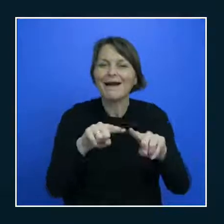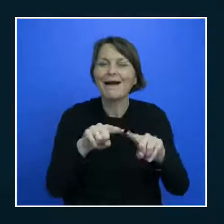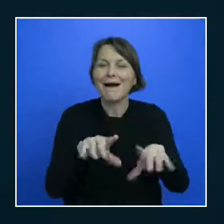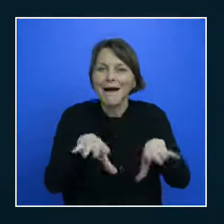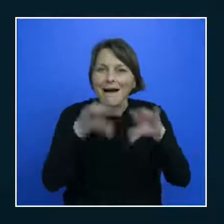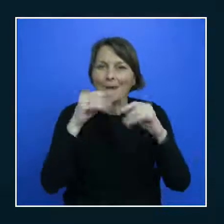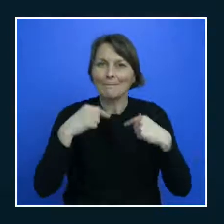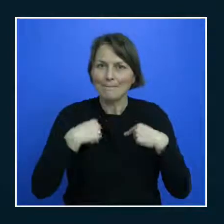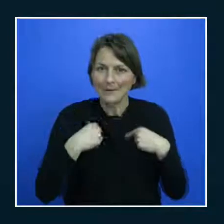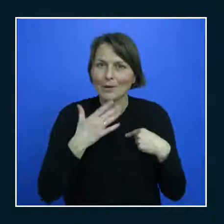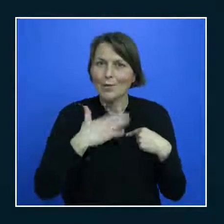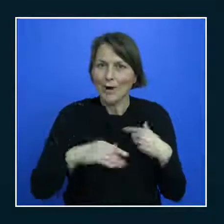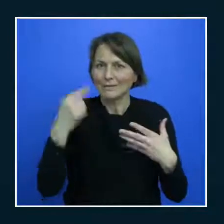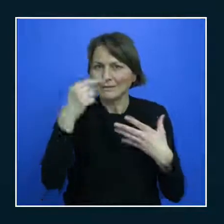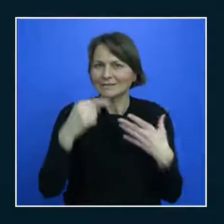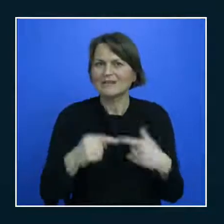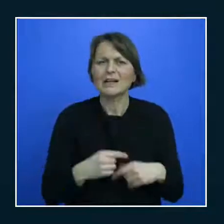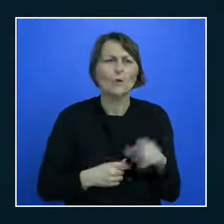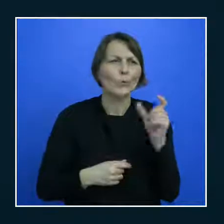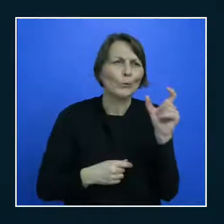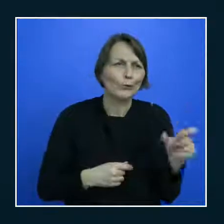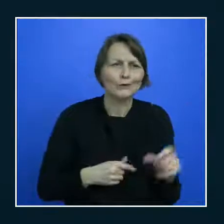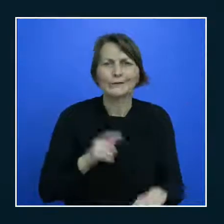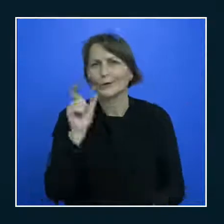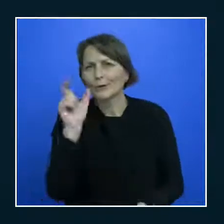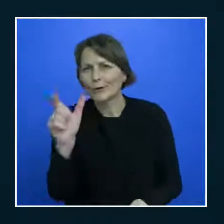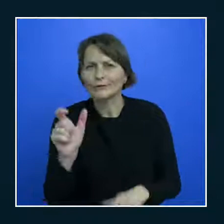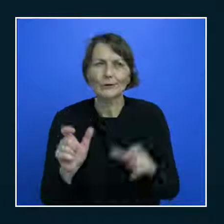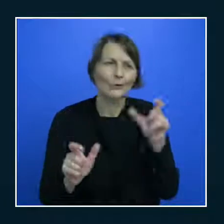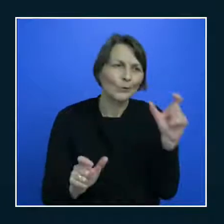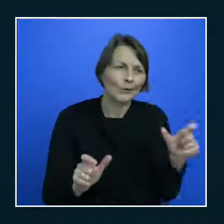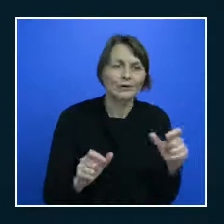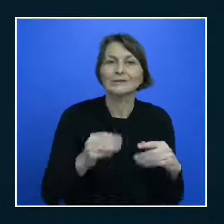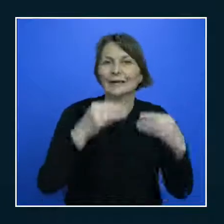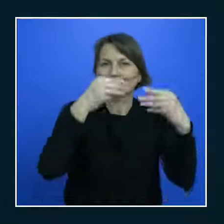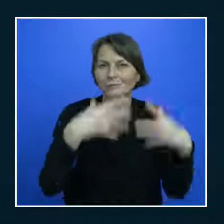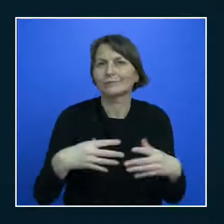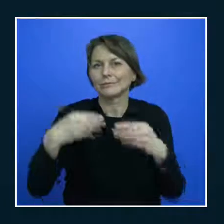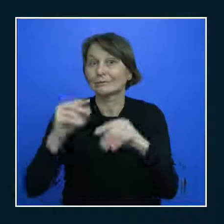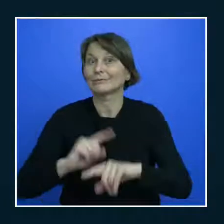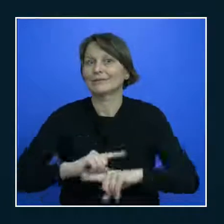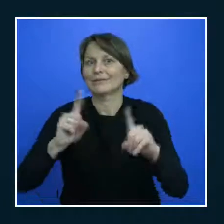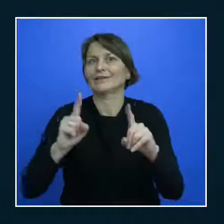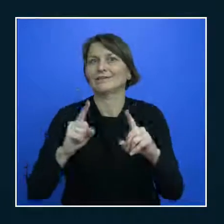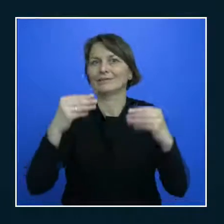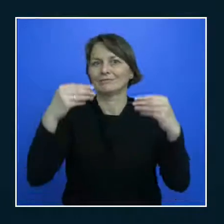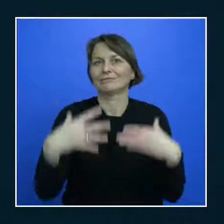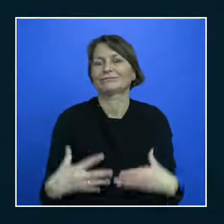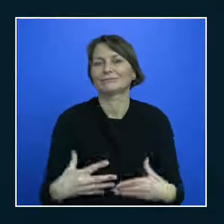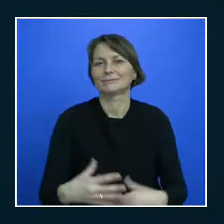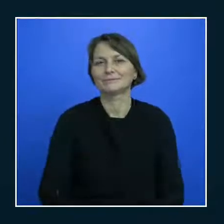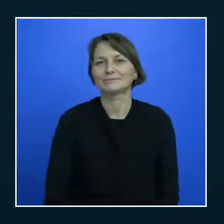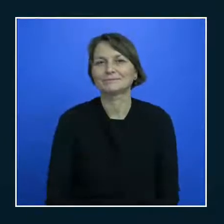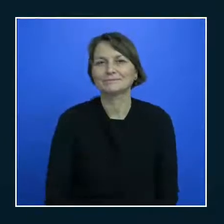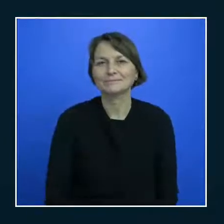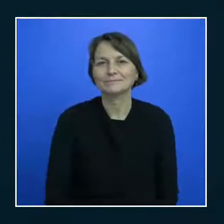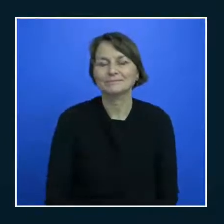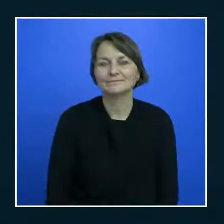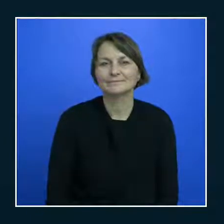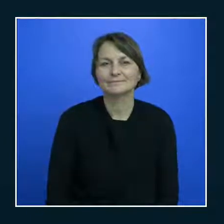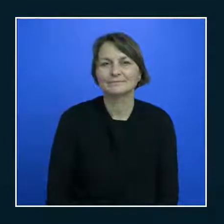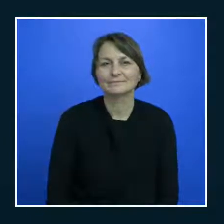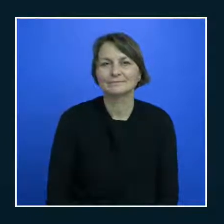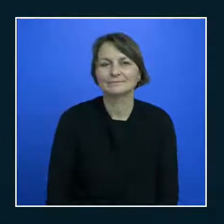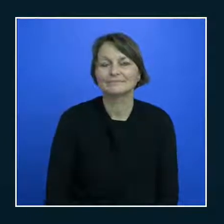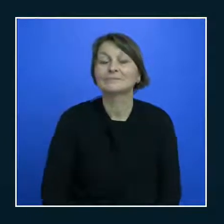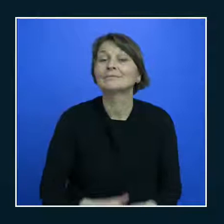looks at the words and does a hash table lookup basically on what it is. And what they've added also is they've